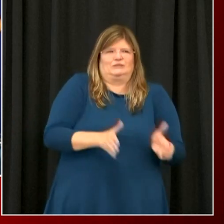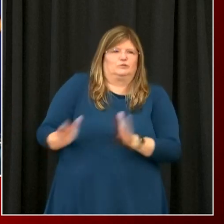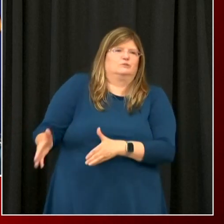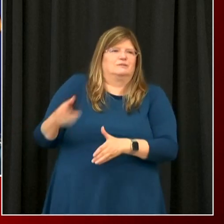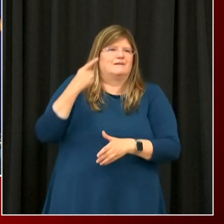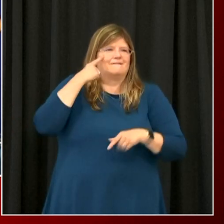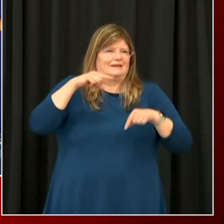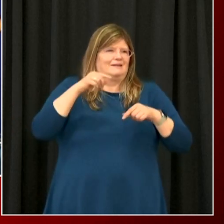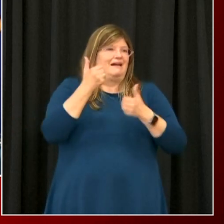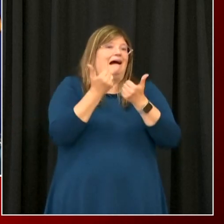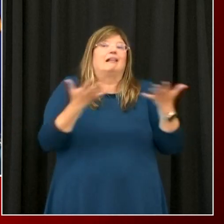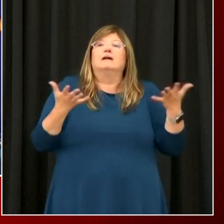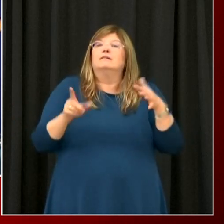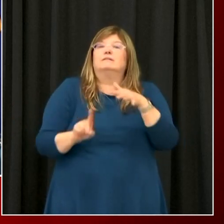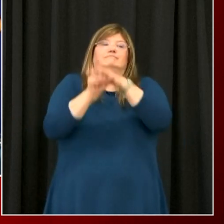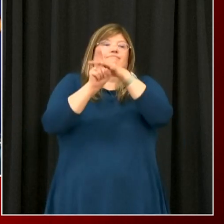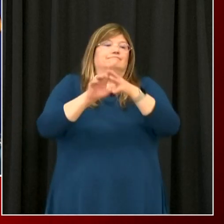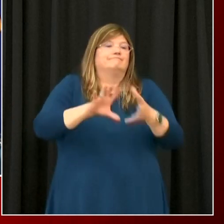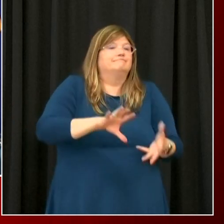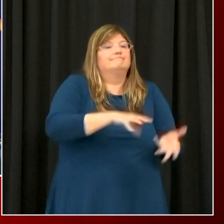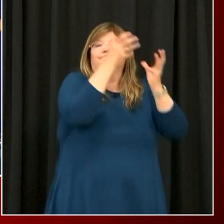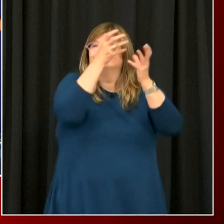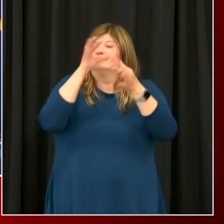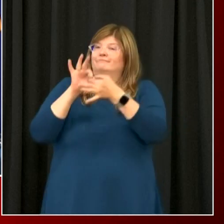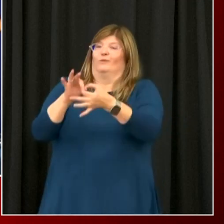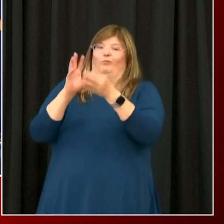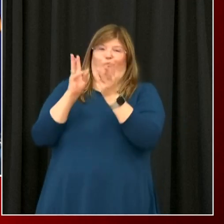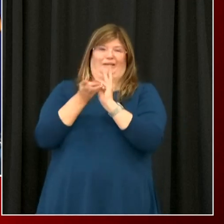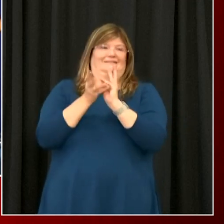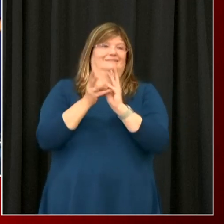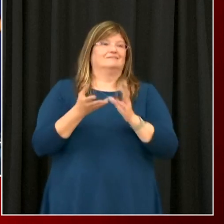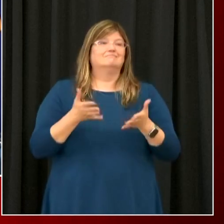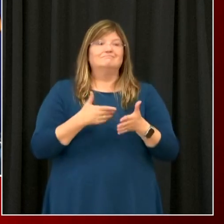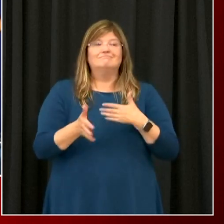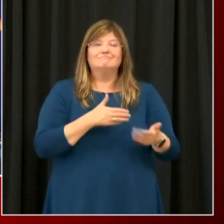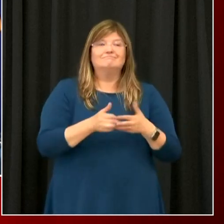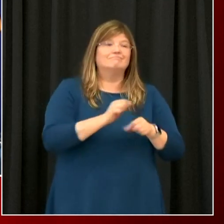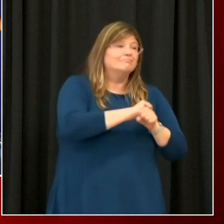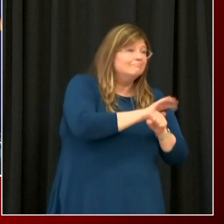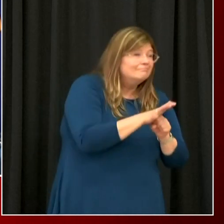type of severe weather event, even under a COVID emergency.